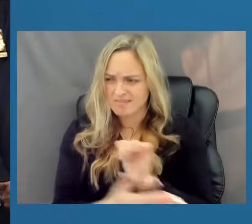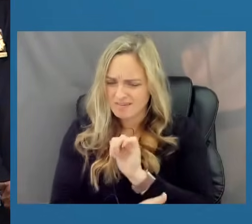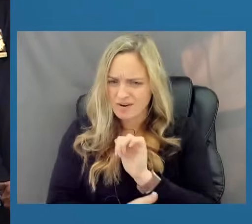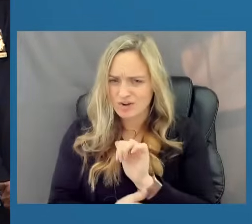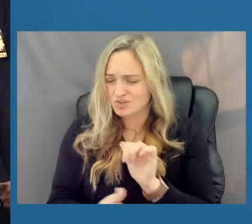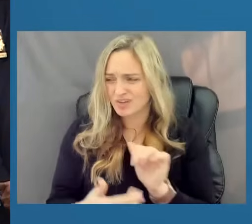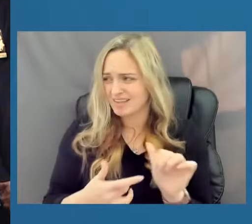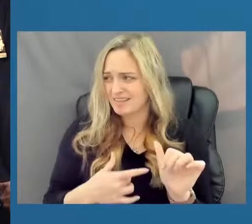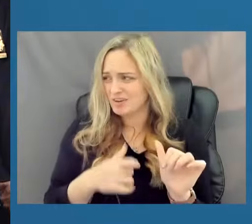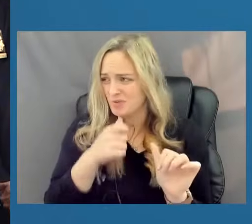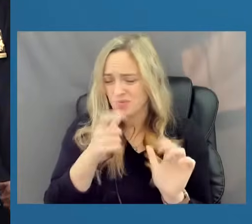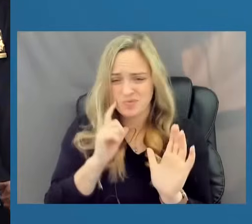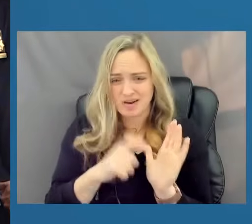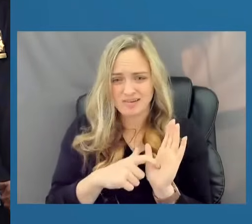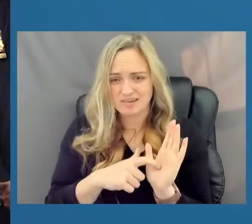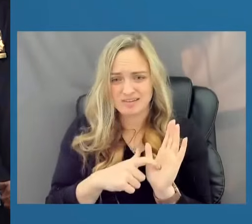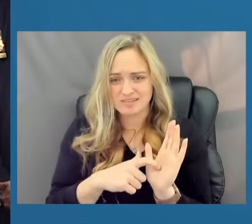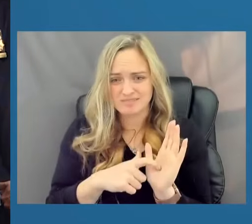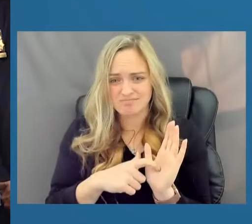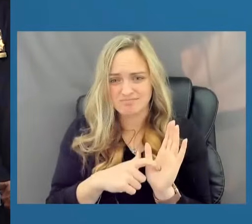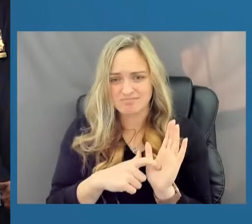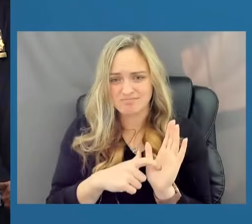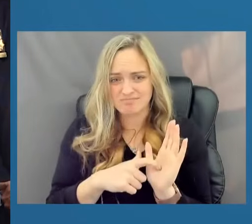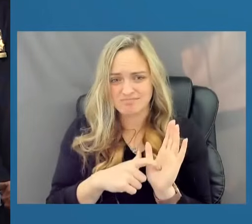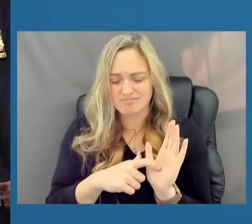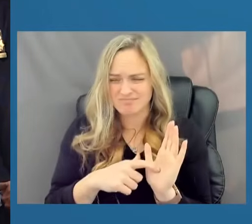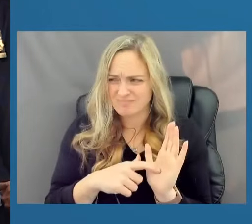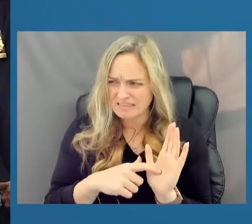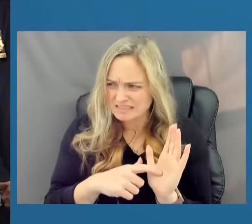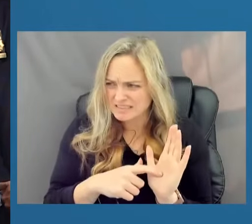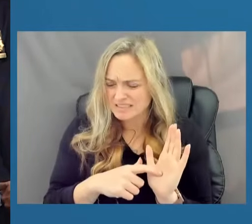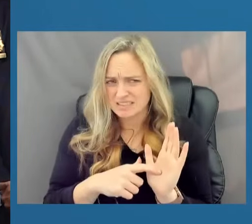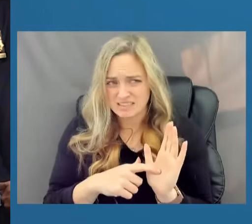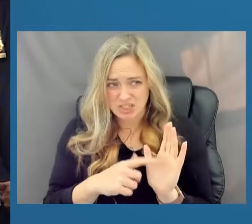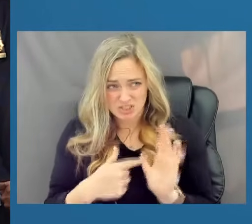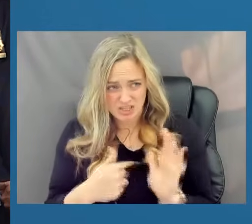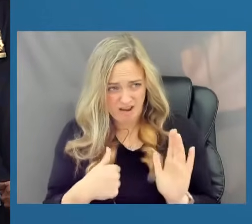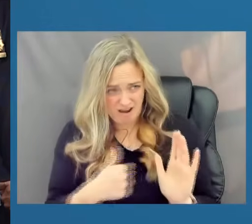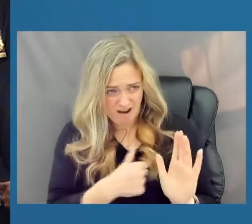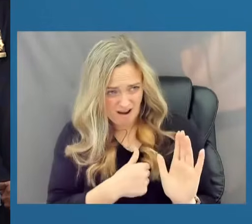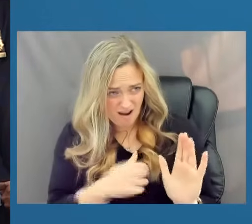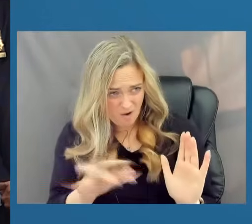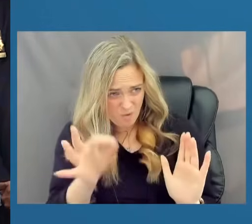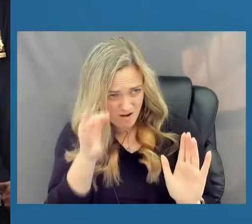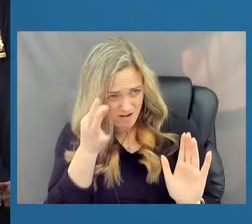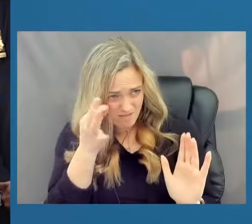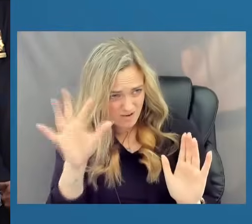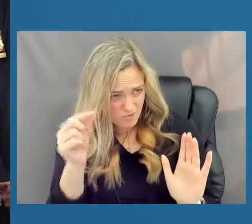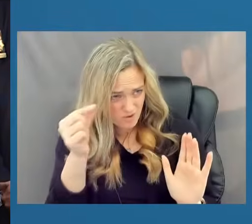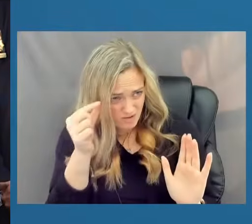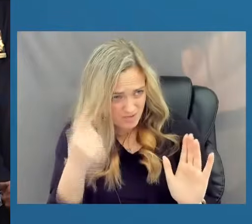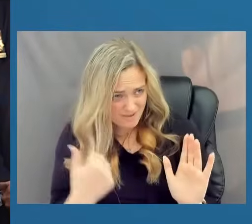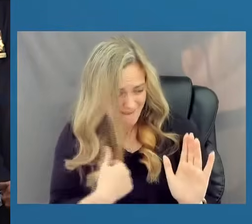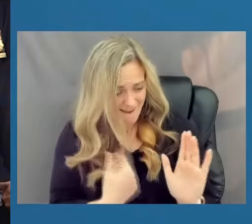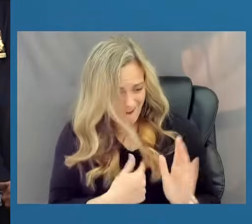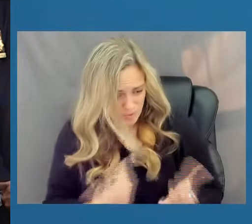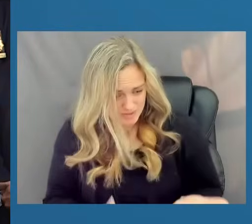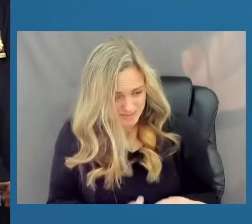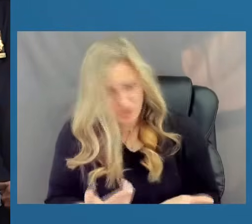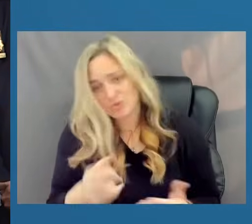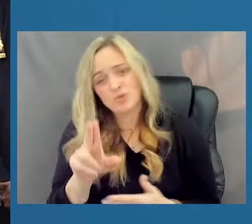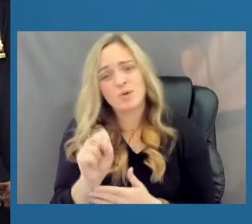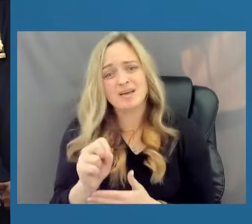longer recognize. They're questioning whether our own federal government, their own federal government, is there to help